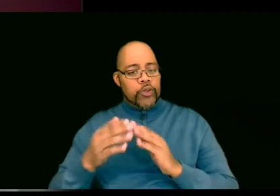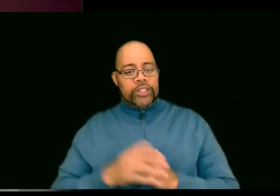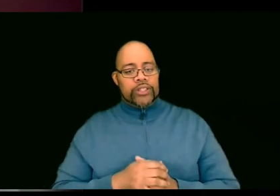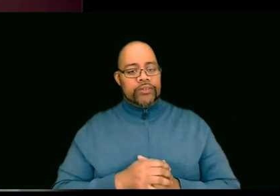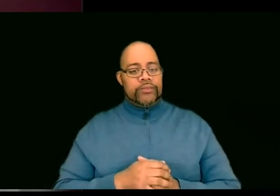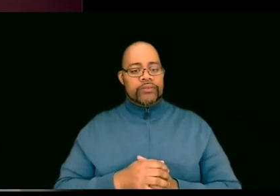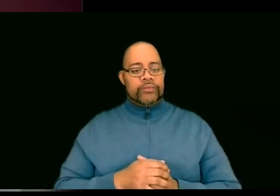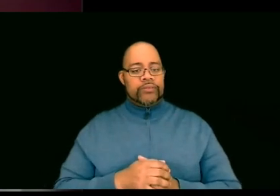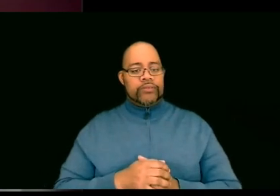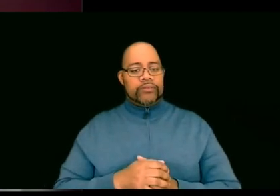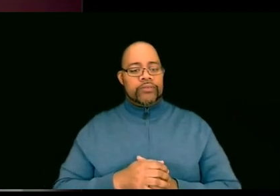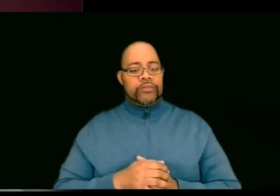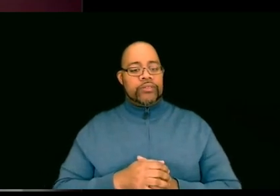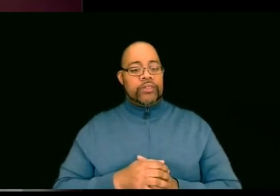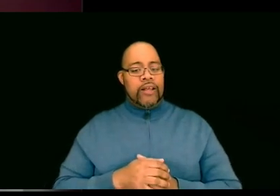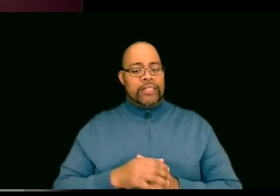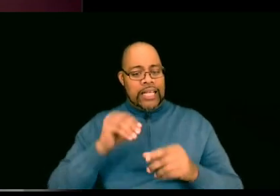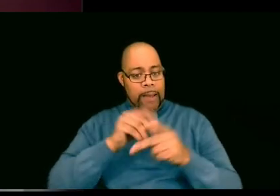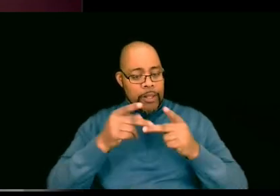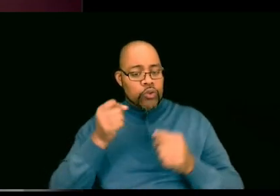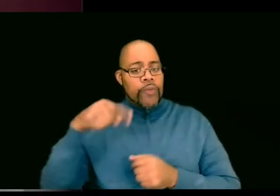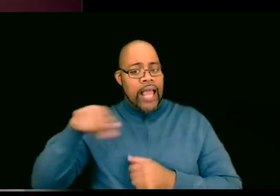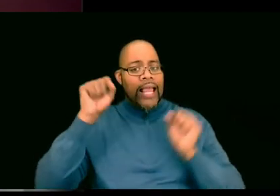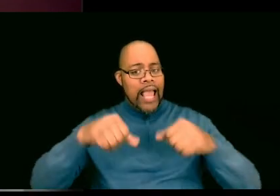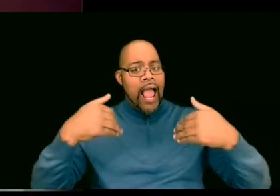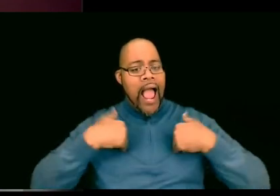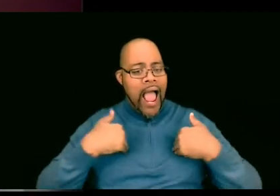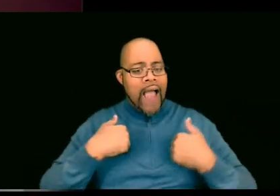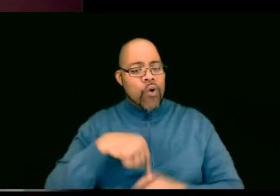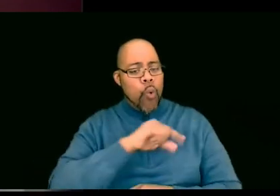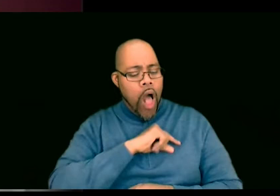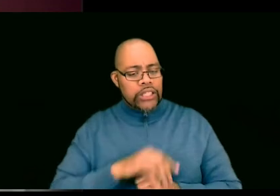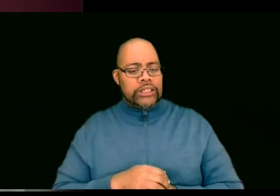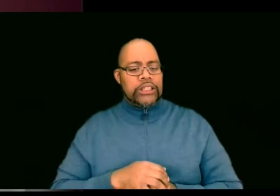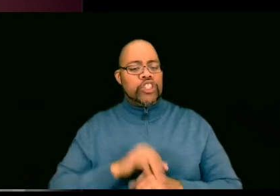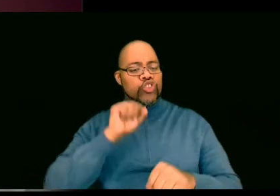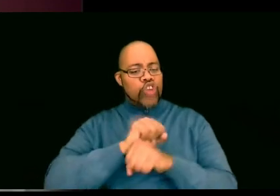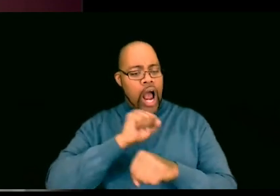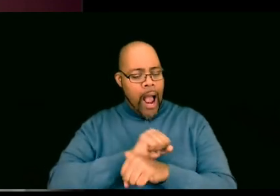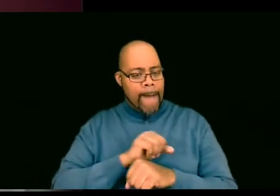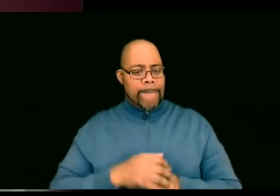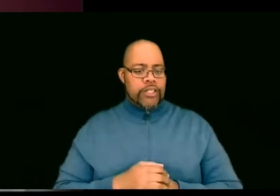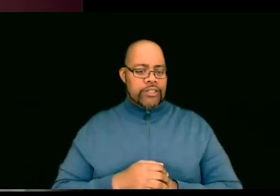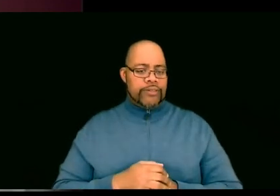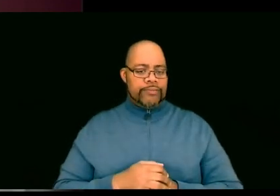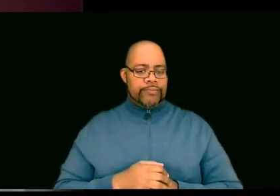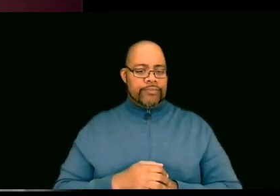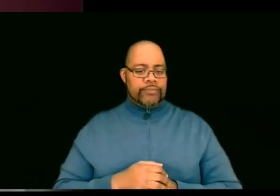the community, in place so that they can have quality